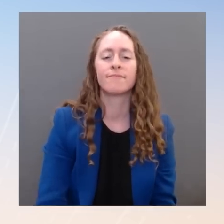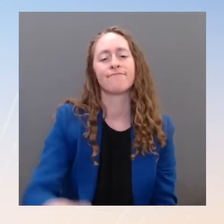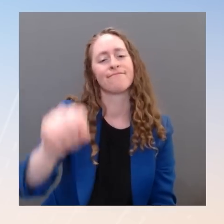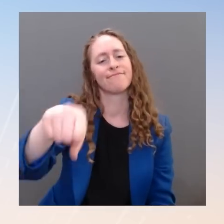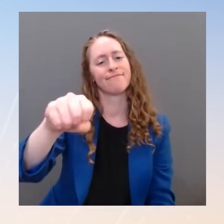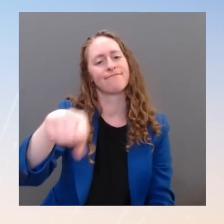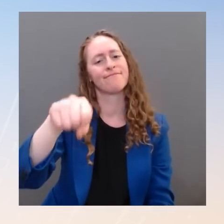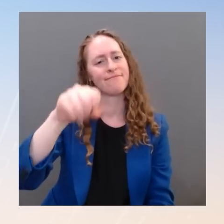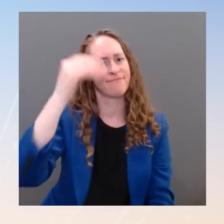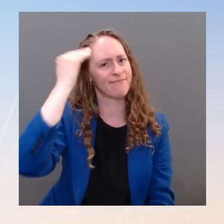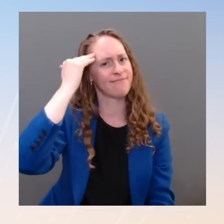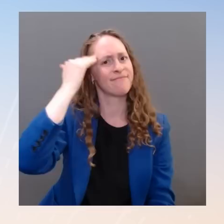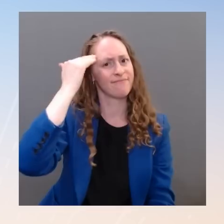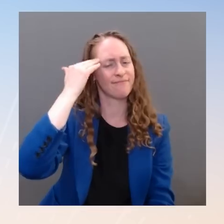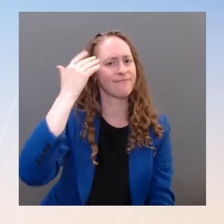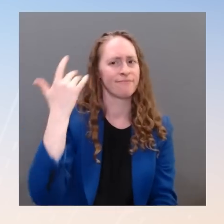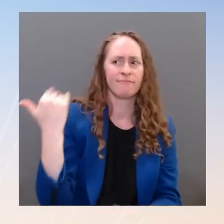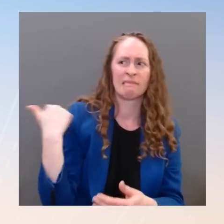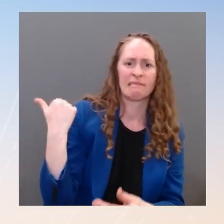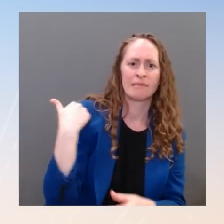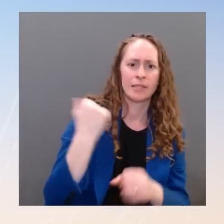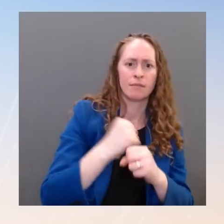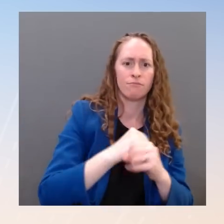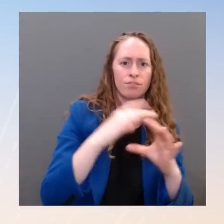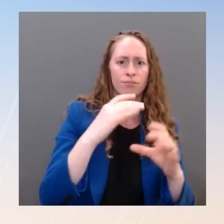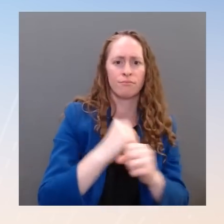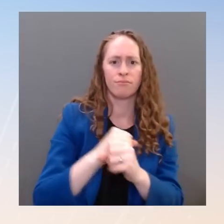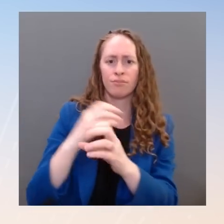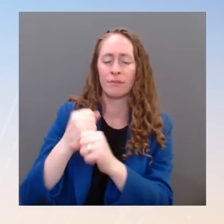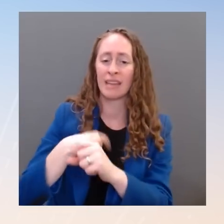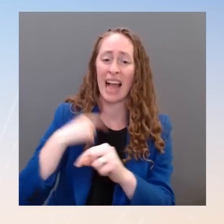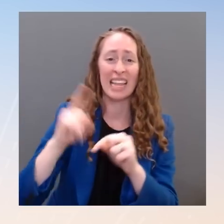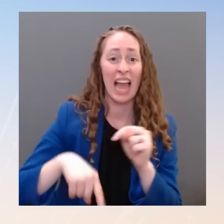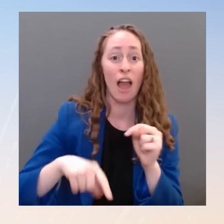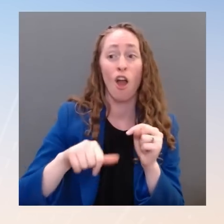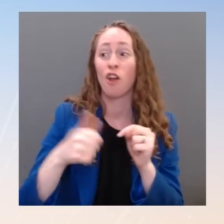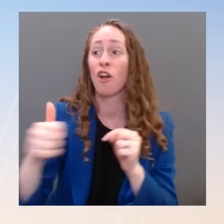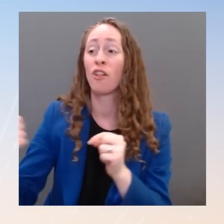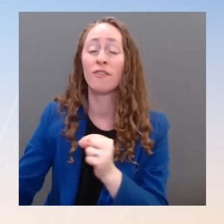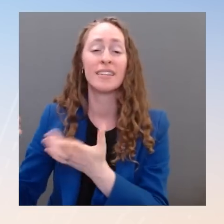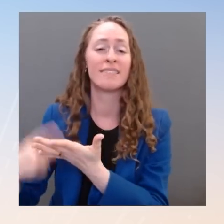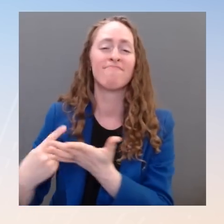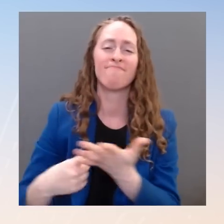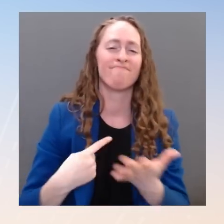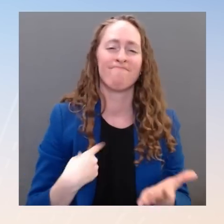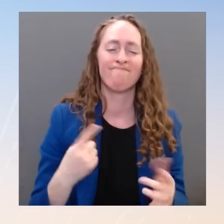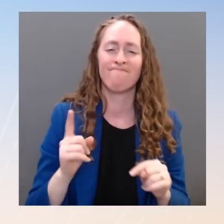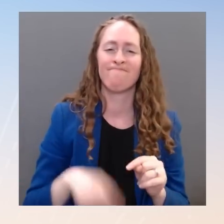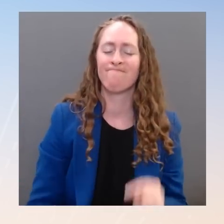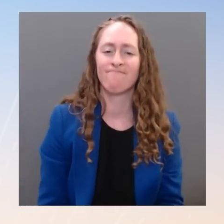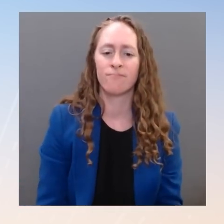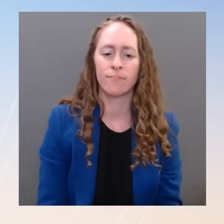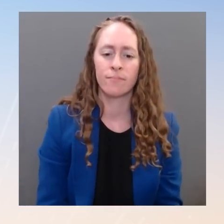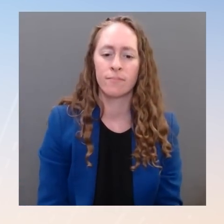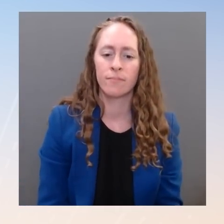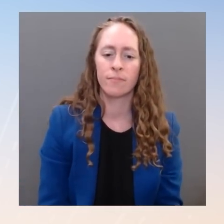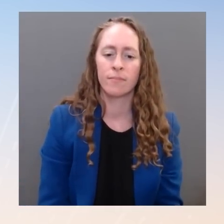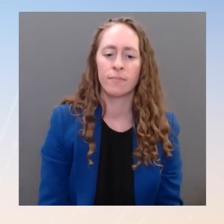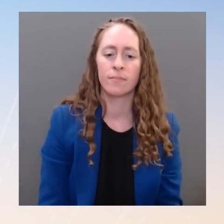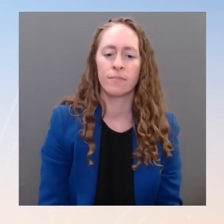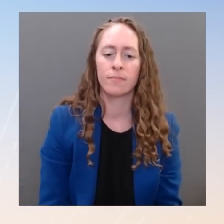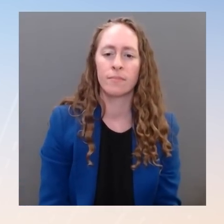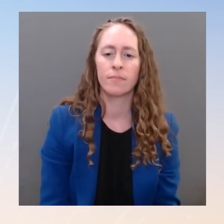consequences there would be. Yesterday, you were talking about how there's great access to Paxlovid in the country. You're trying to get the word